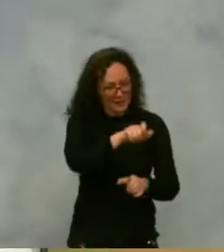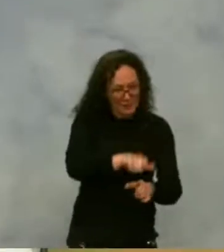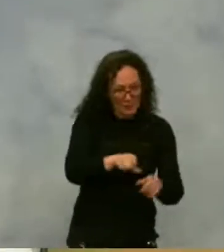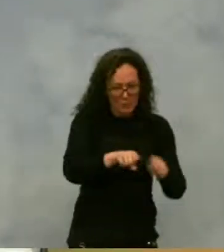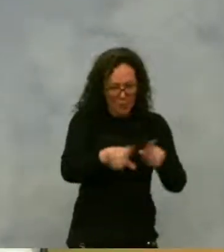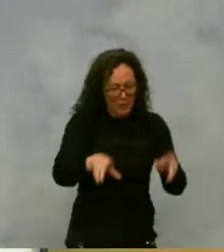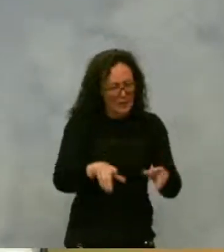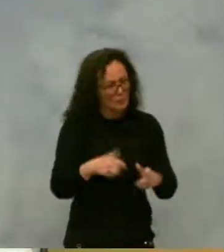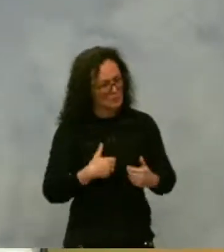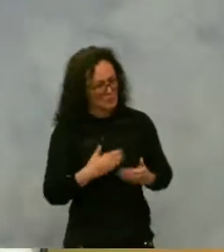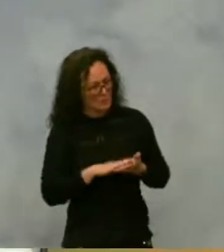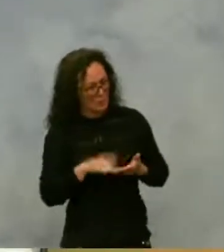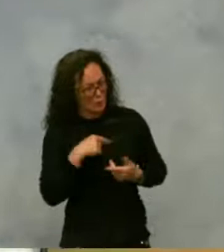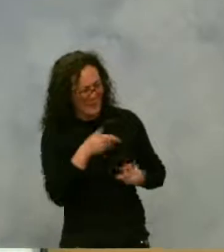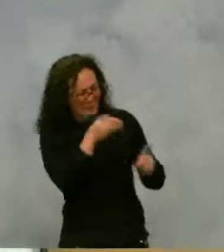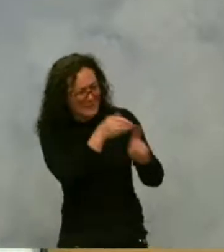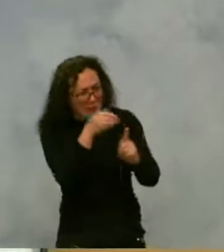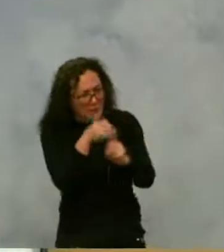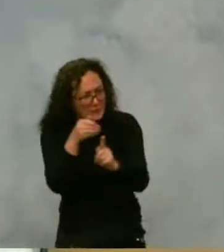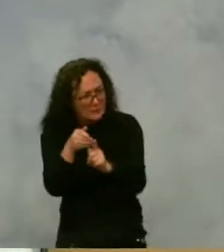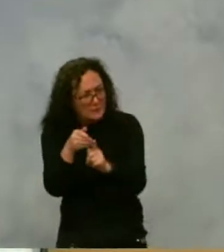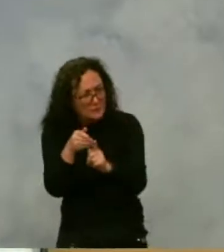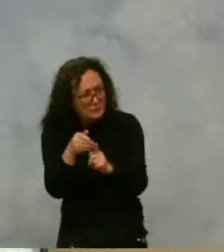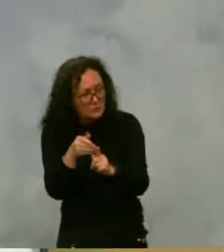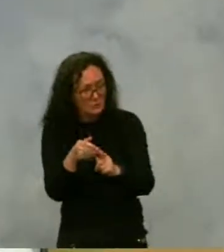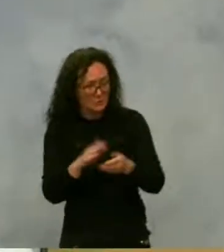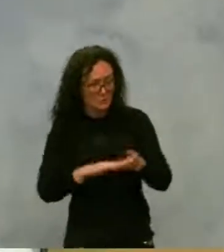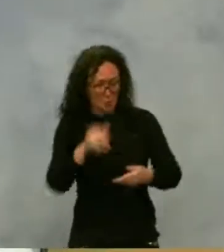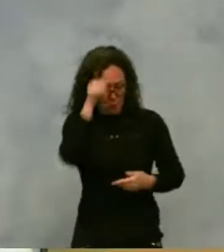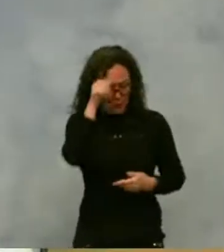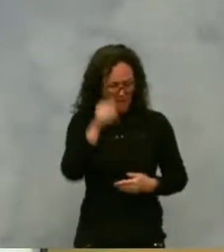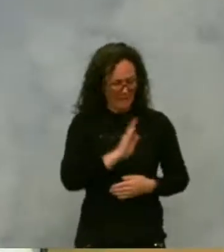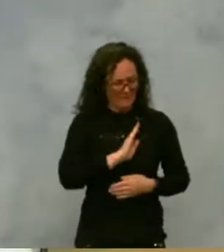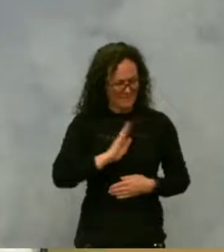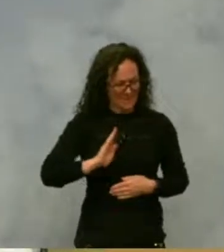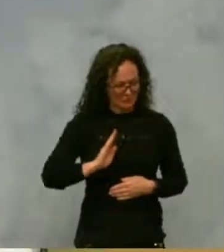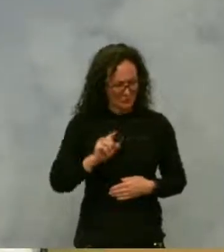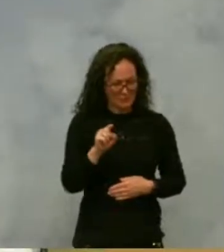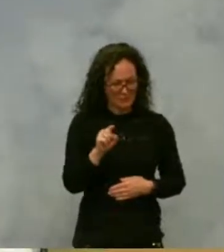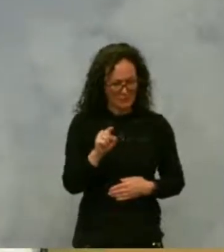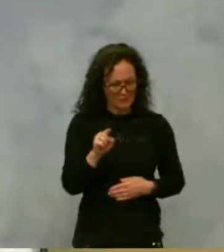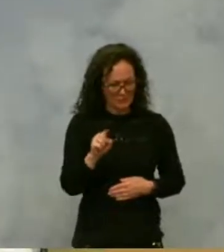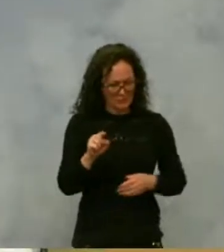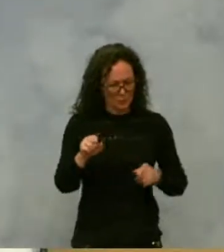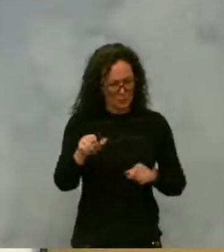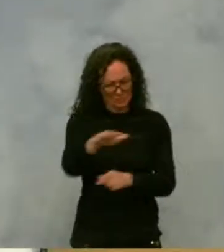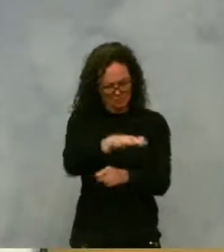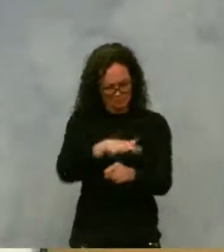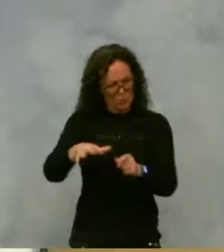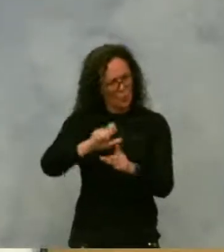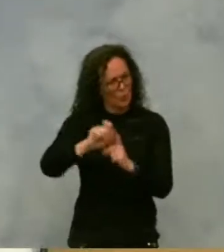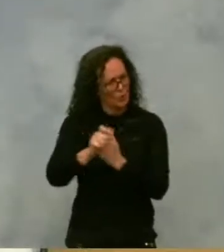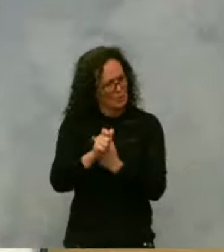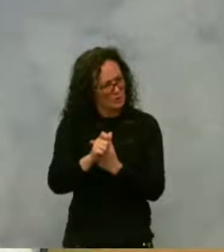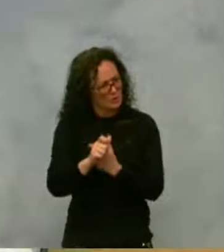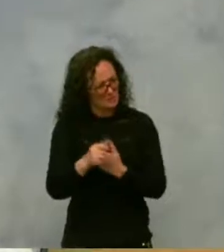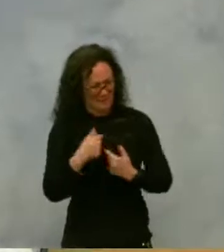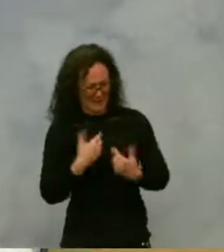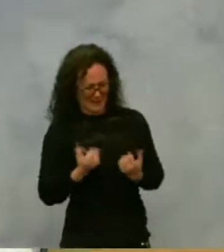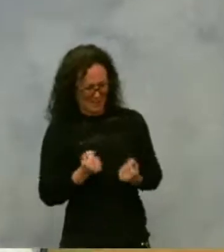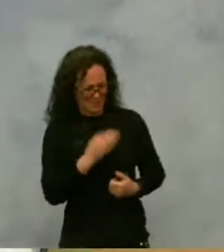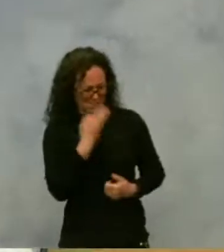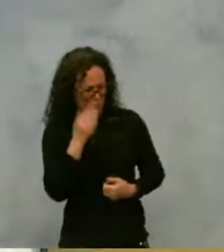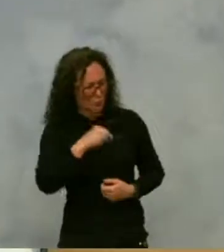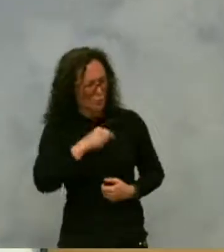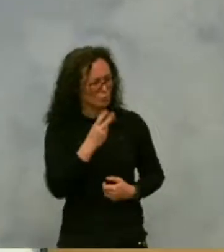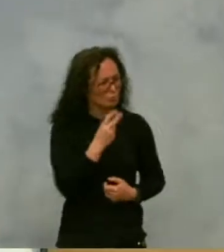any targets? So if we had no veterans, 0 would be an acceptable number. But if we have, 2% of veterans, we